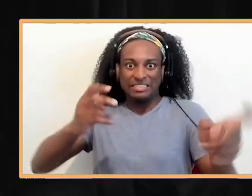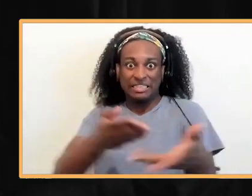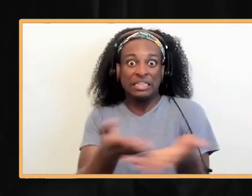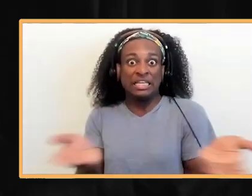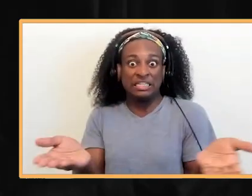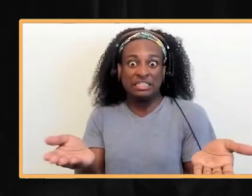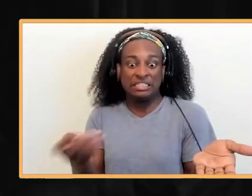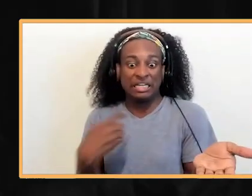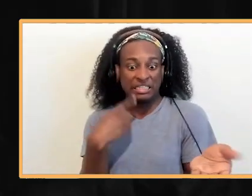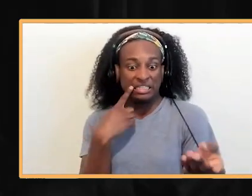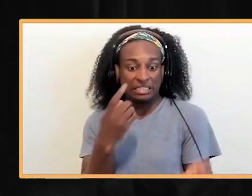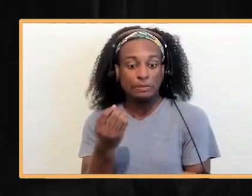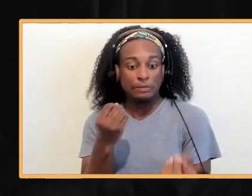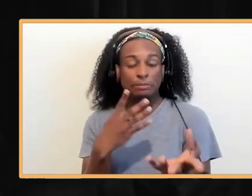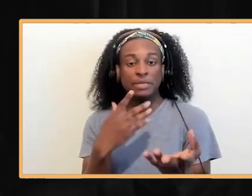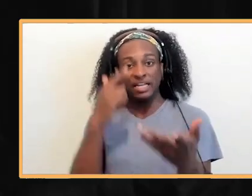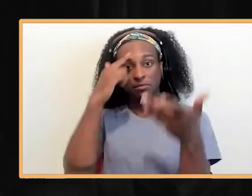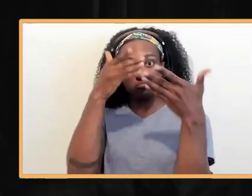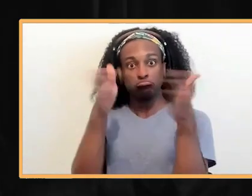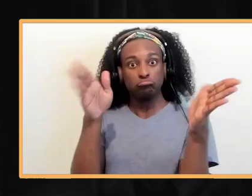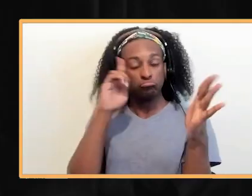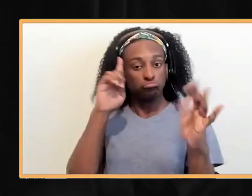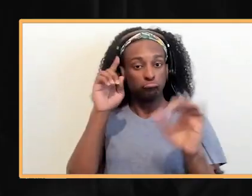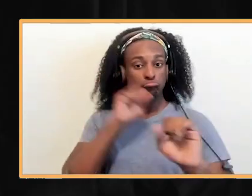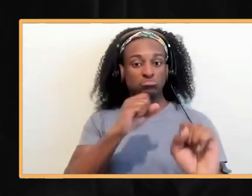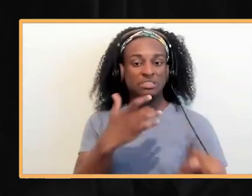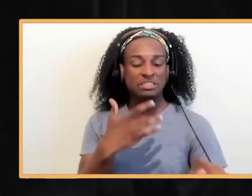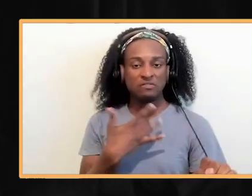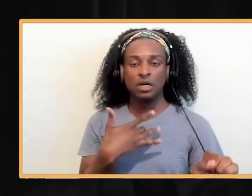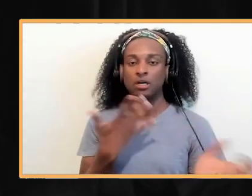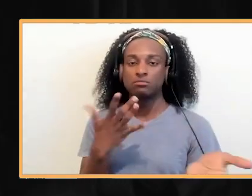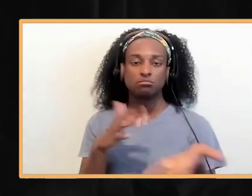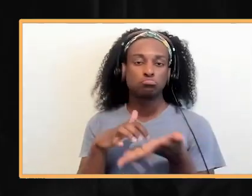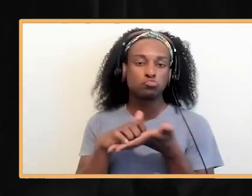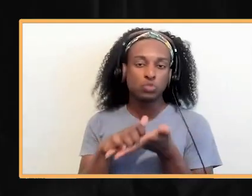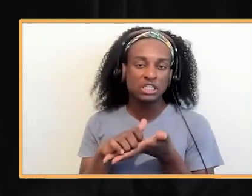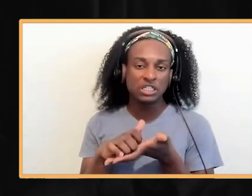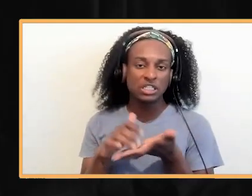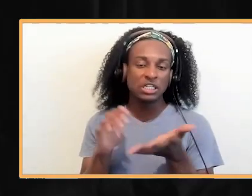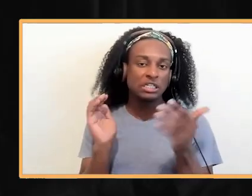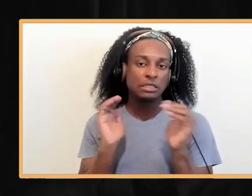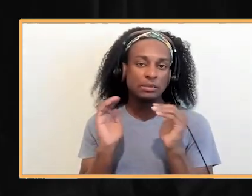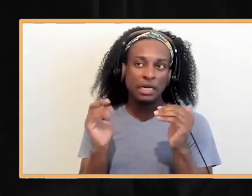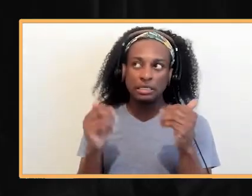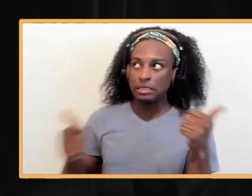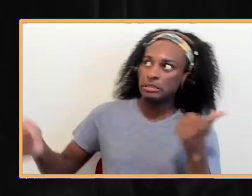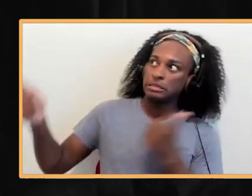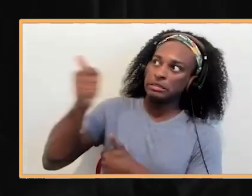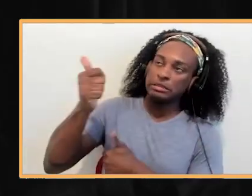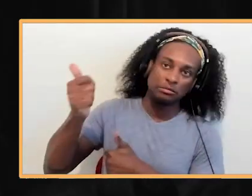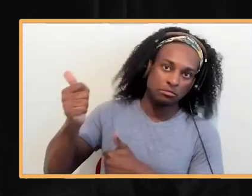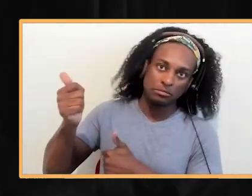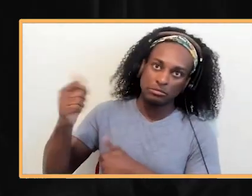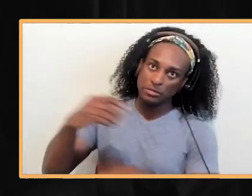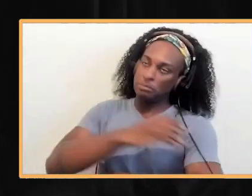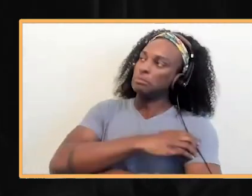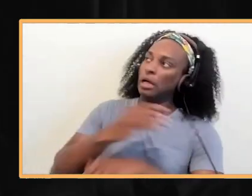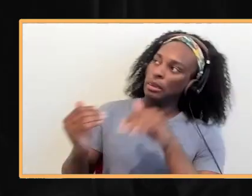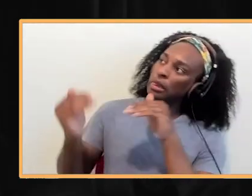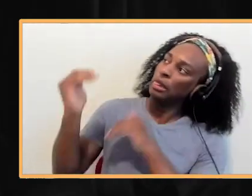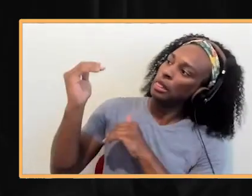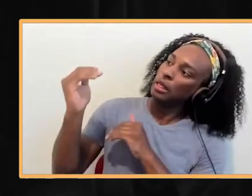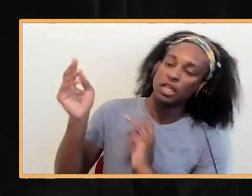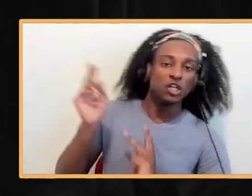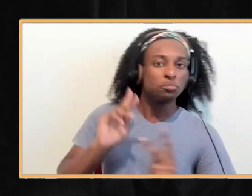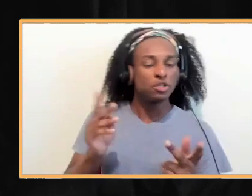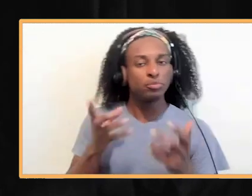in comparison to the power that they're fighting against. And I think people are looking for the sharpness and for the leverage and